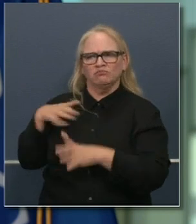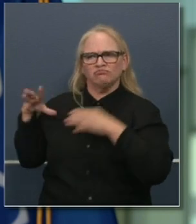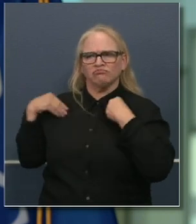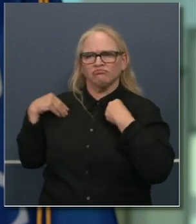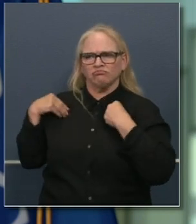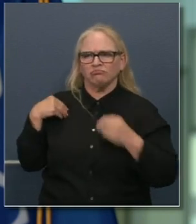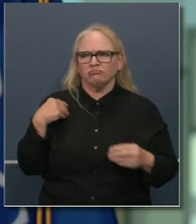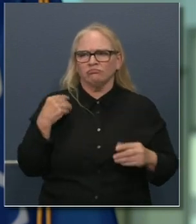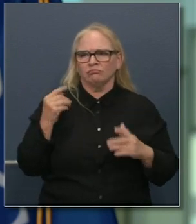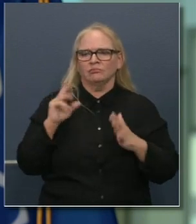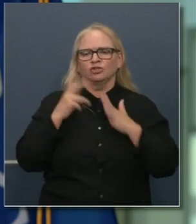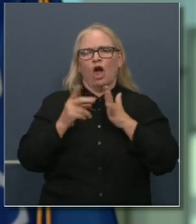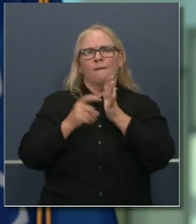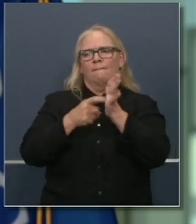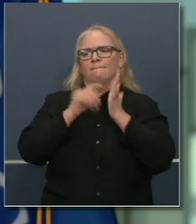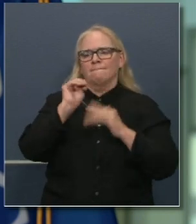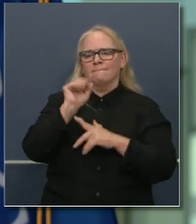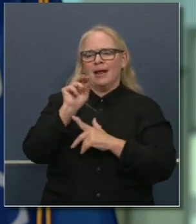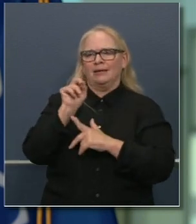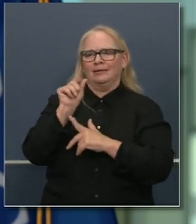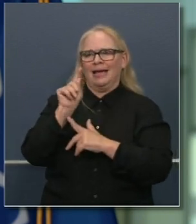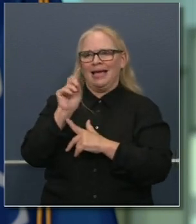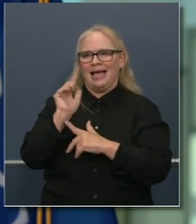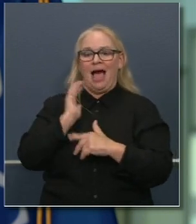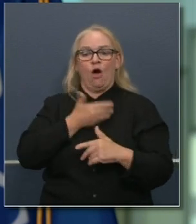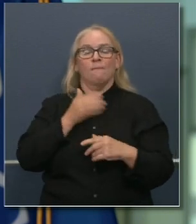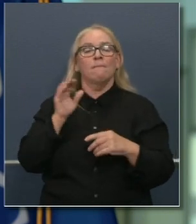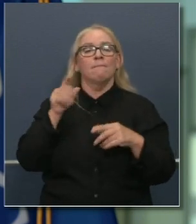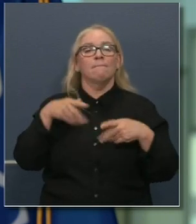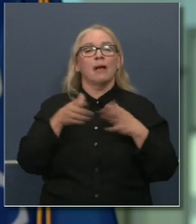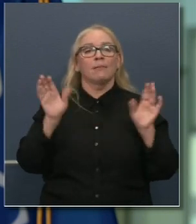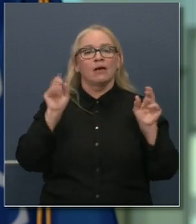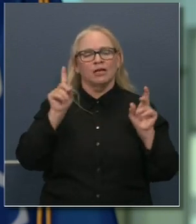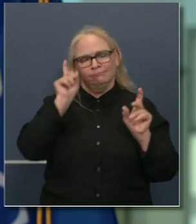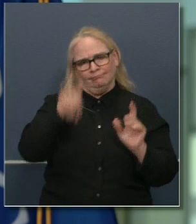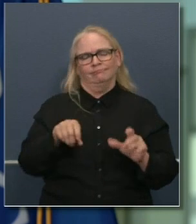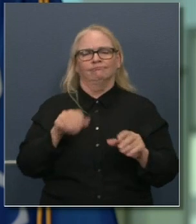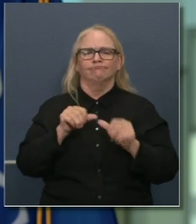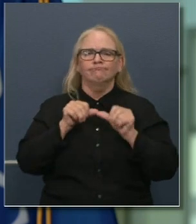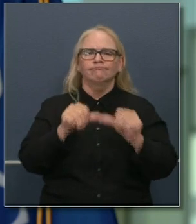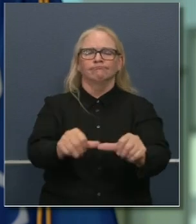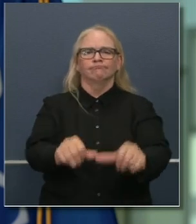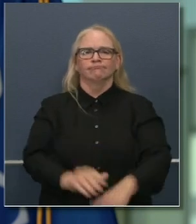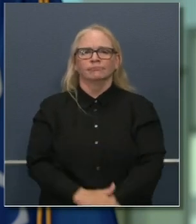public education system. Dustin Gardner, SF Chronicle.